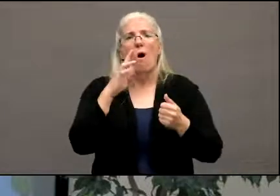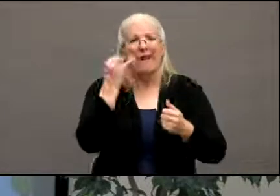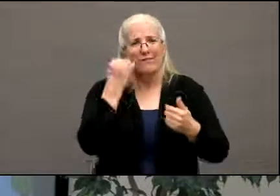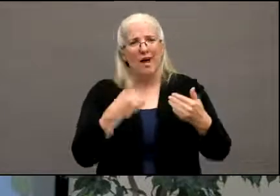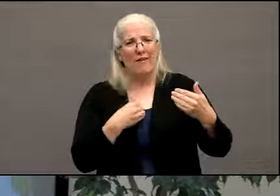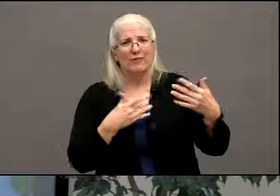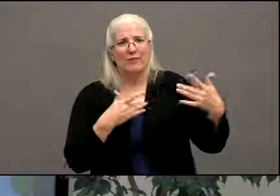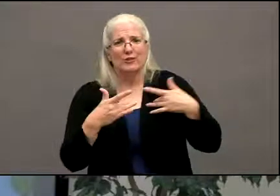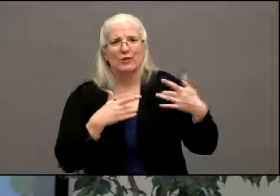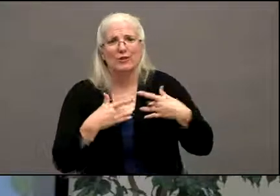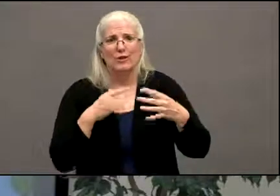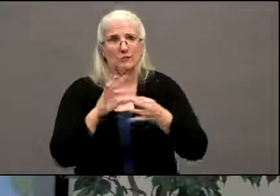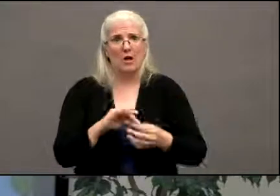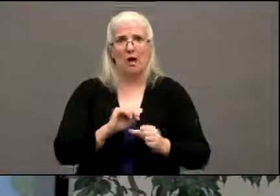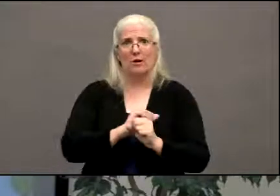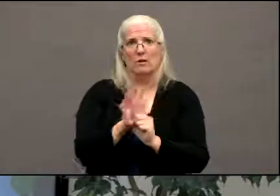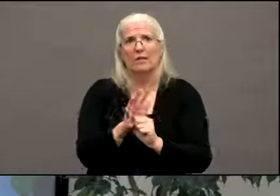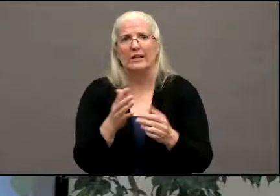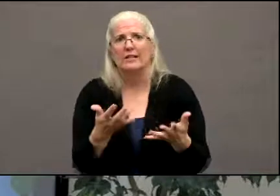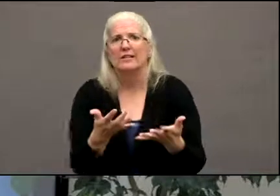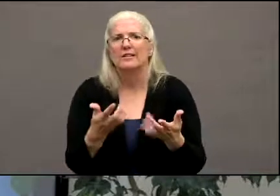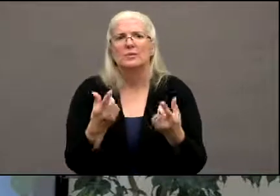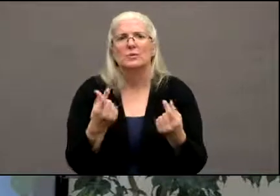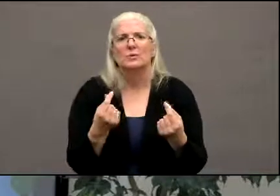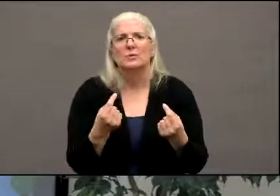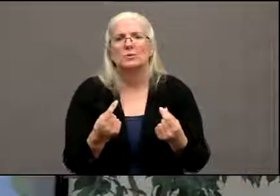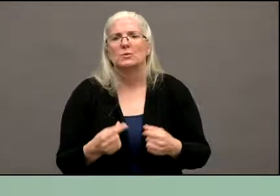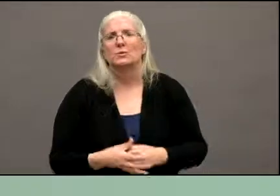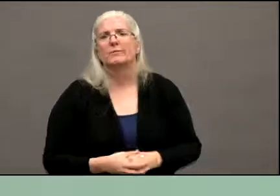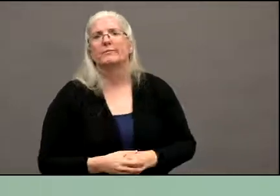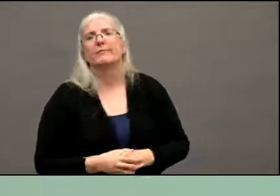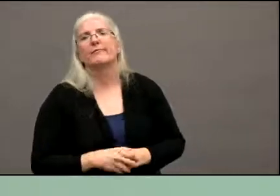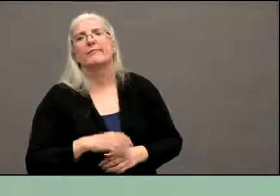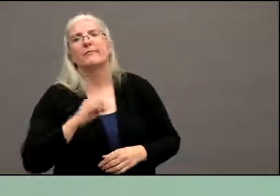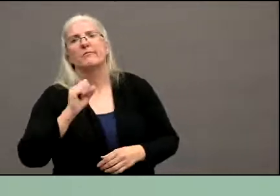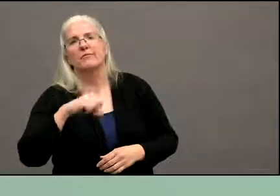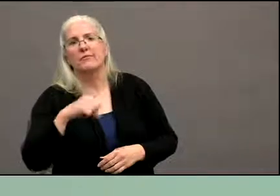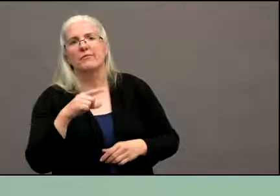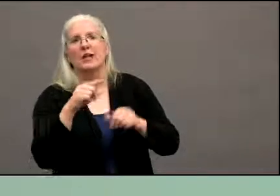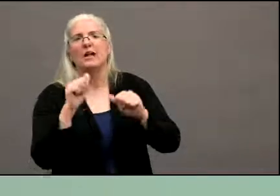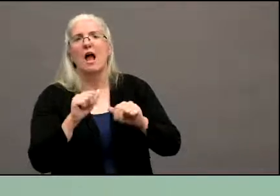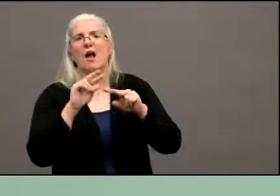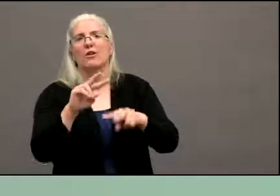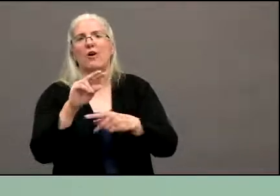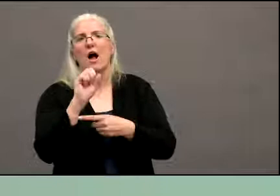out is, as always, the county's coronavirus website,